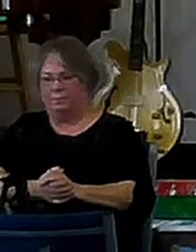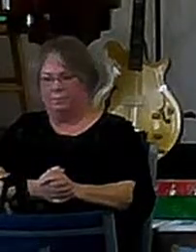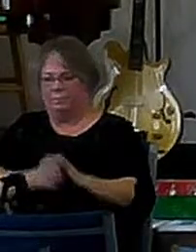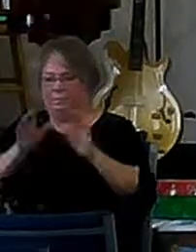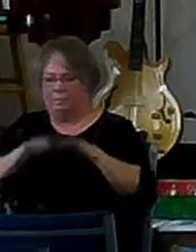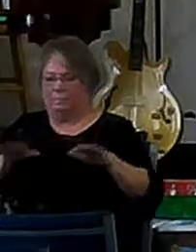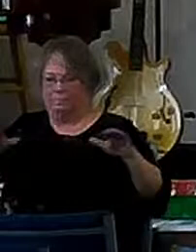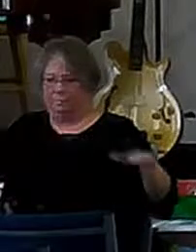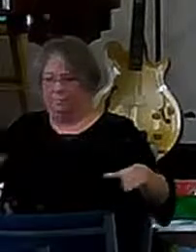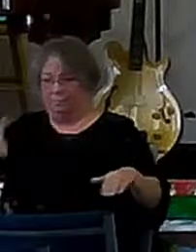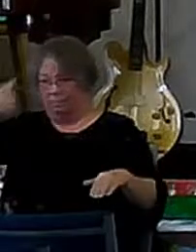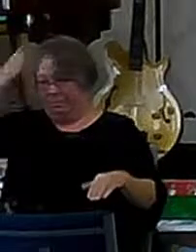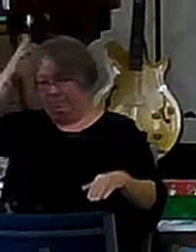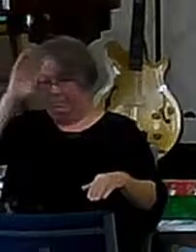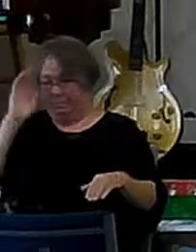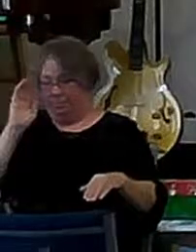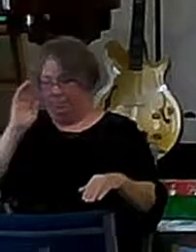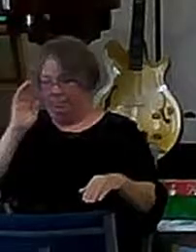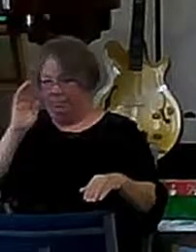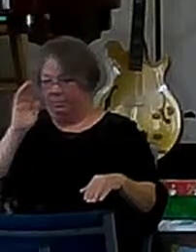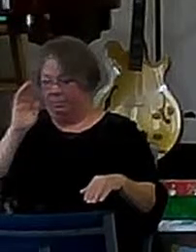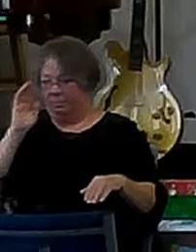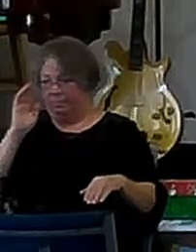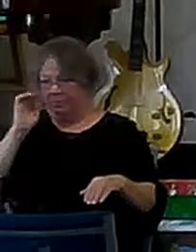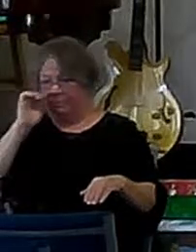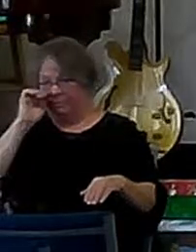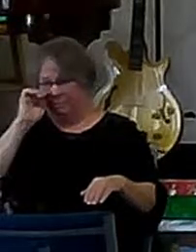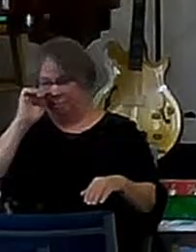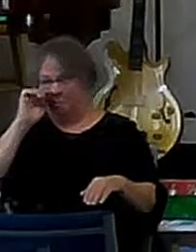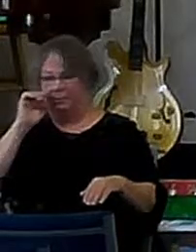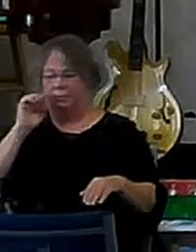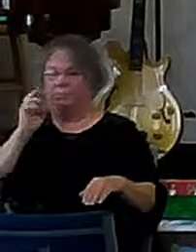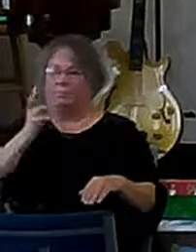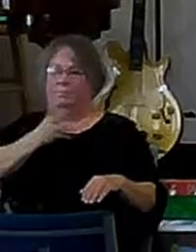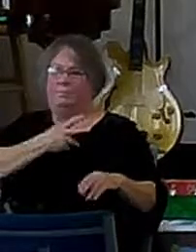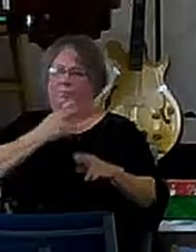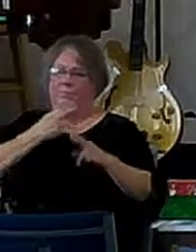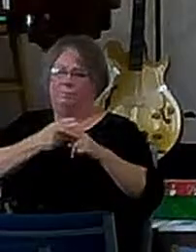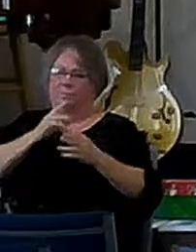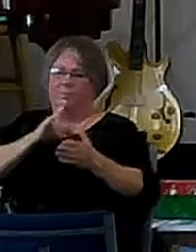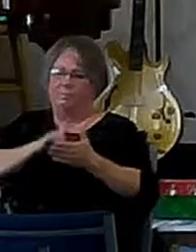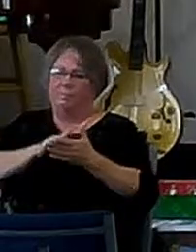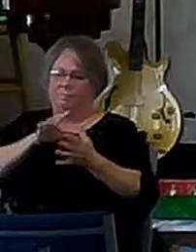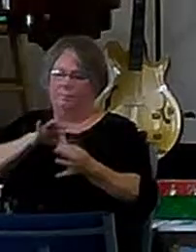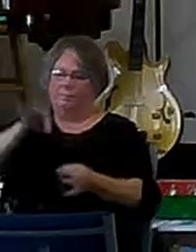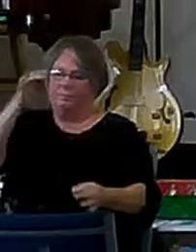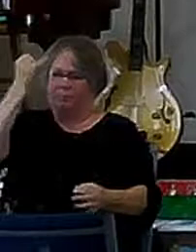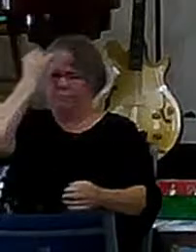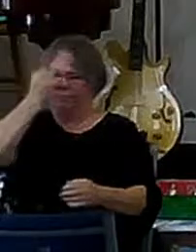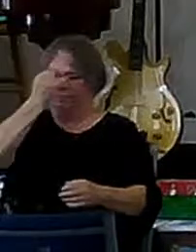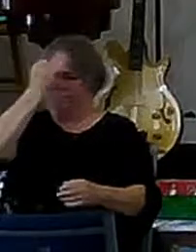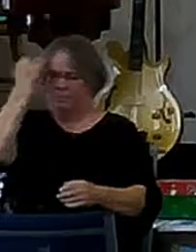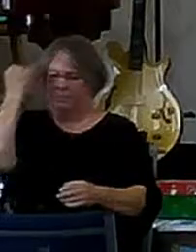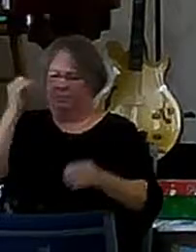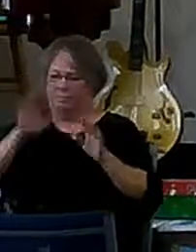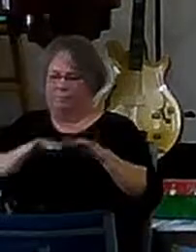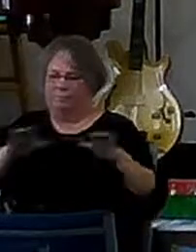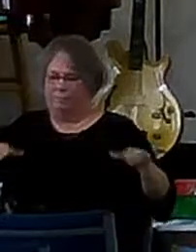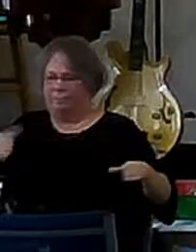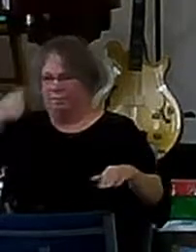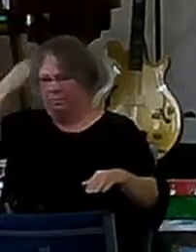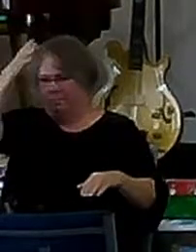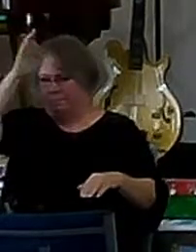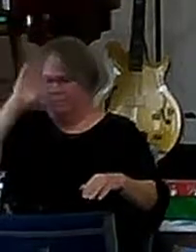children of God, we call that spiritual Israel. The children of God are the